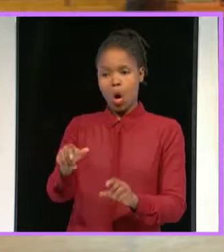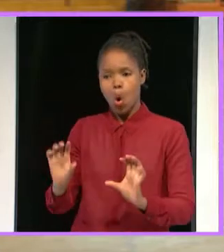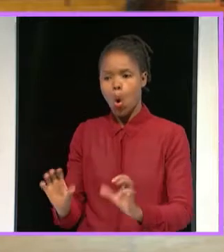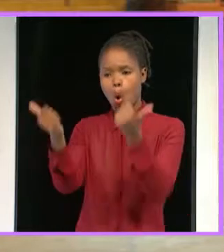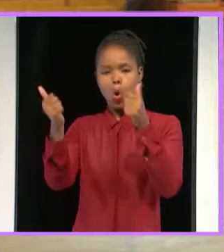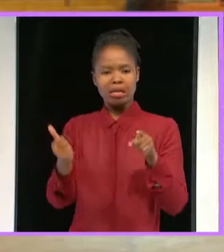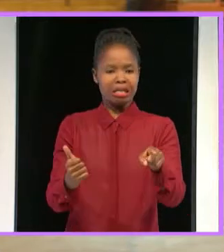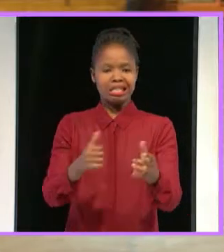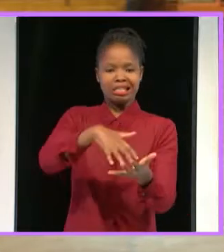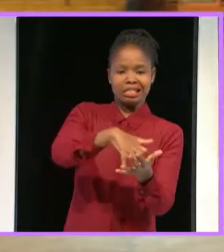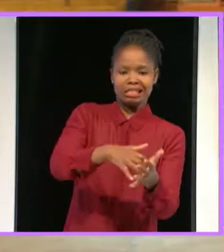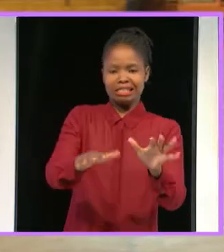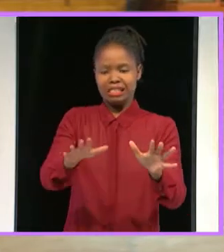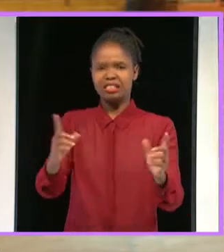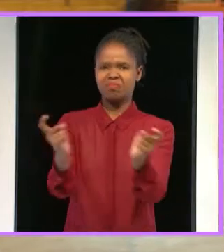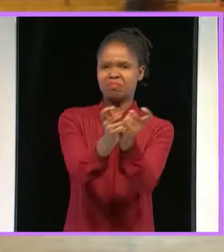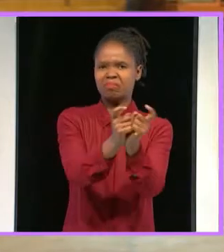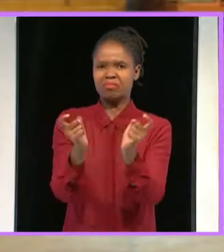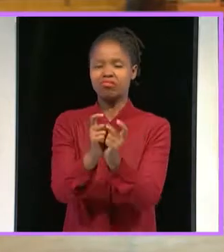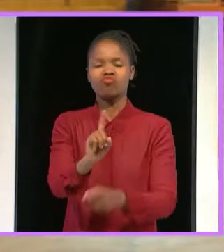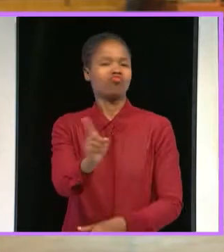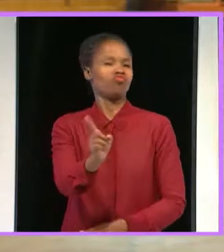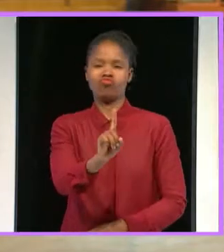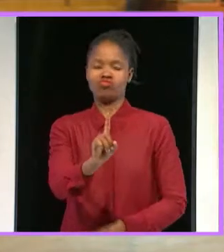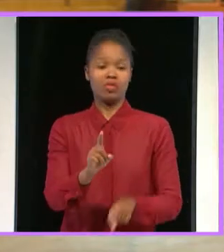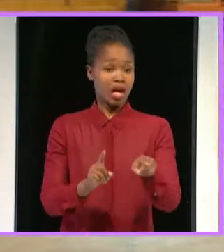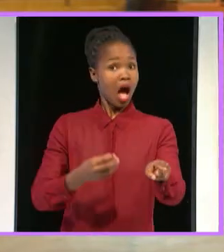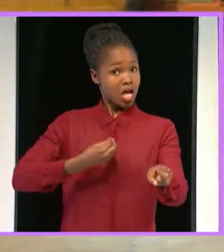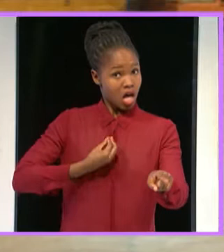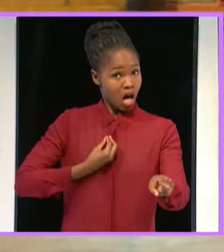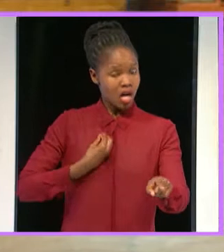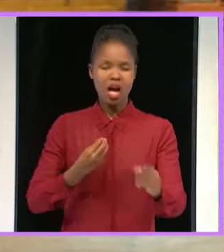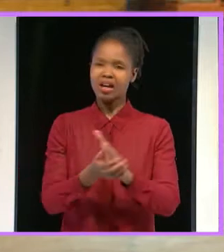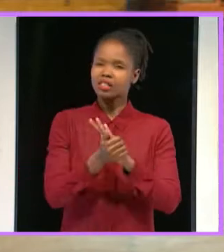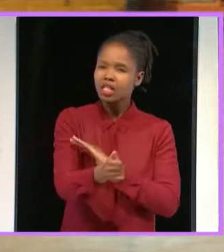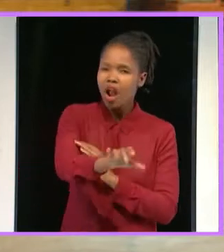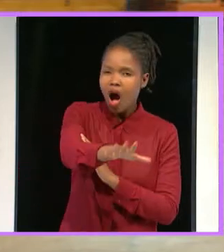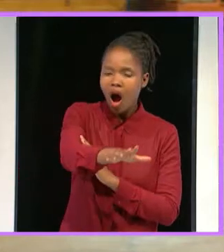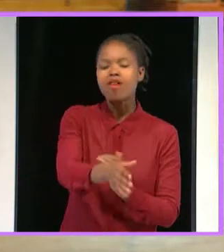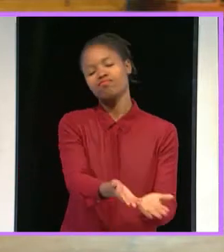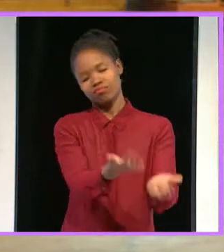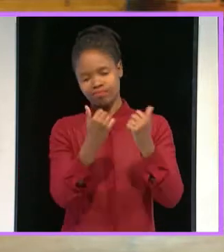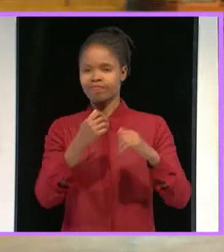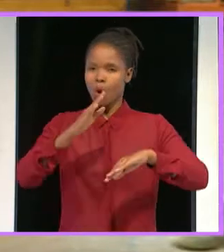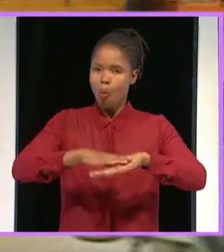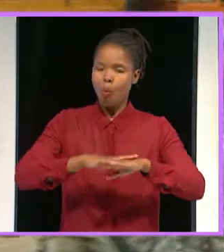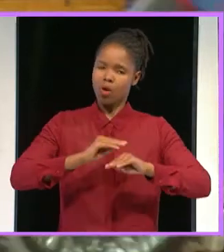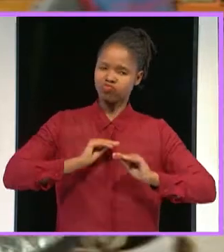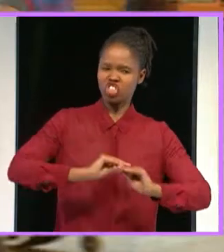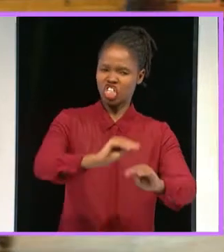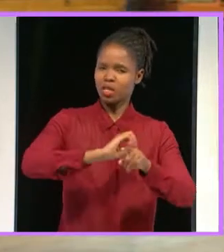these sessions are more to actually develop the younger players' skills and you know, their way